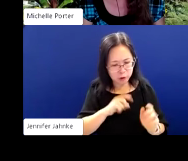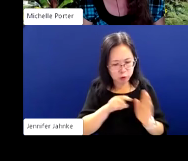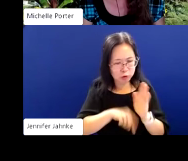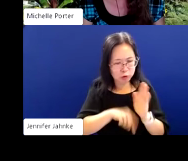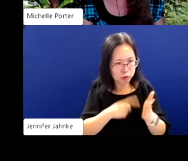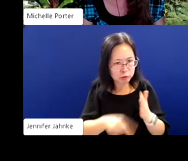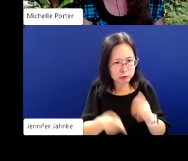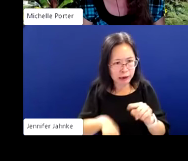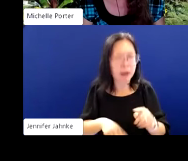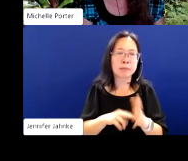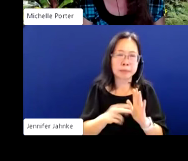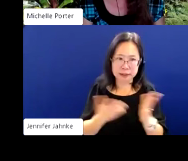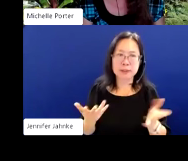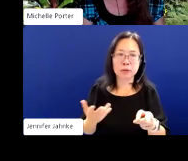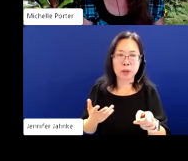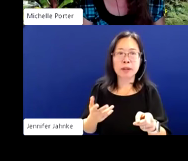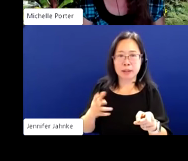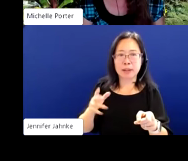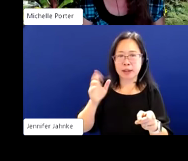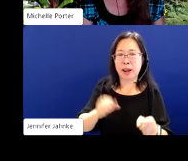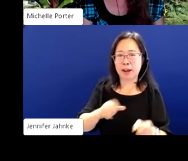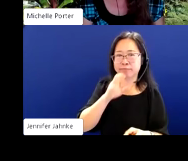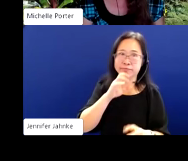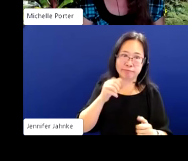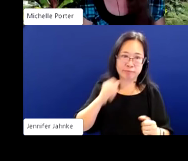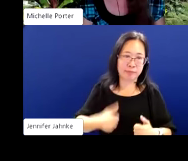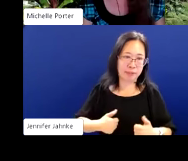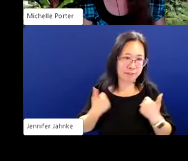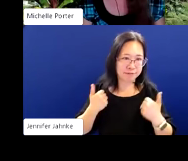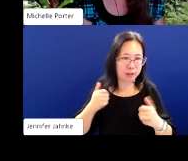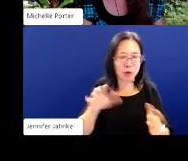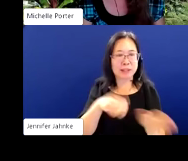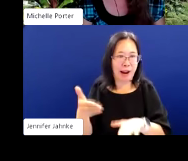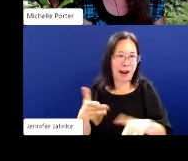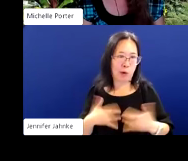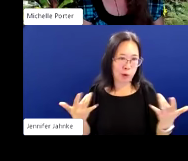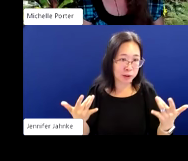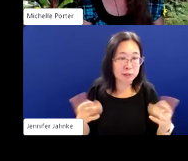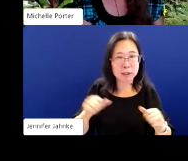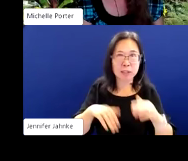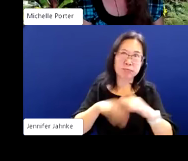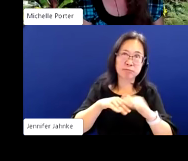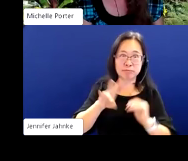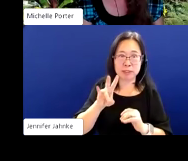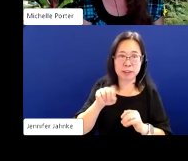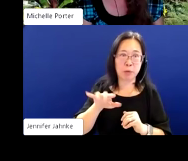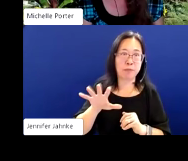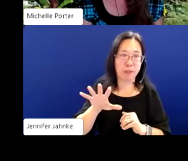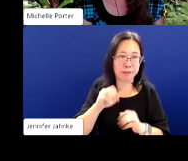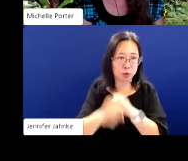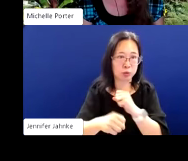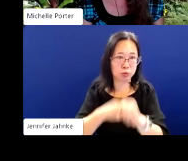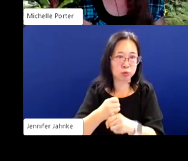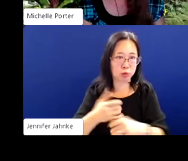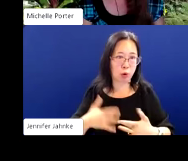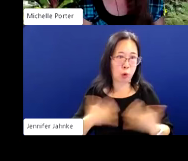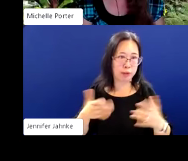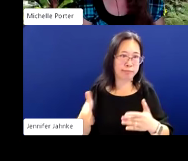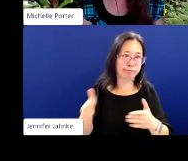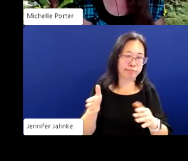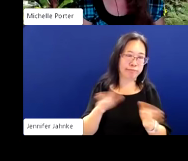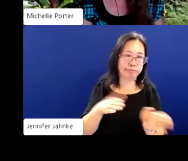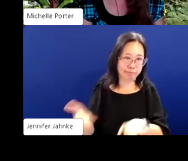were followed by 23 years or over 23 years, this was up to 7.5 years. So people who had